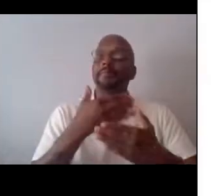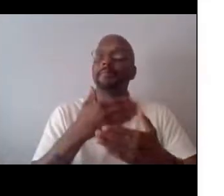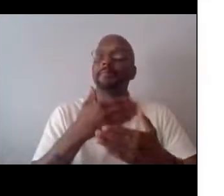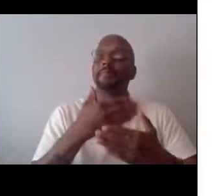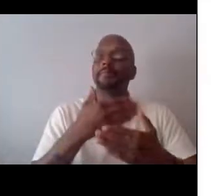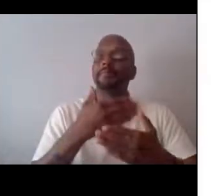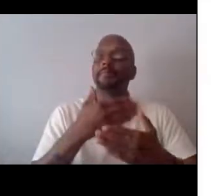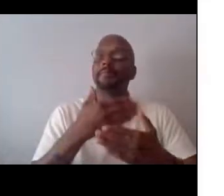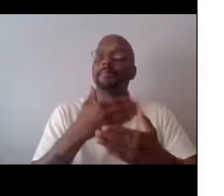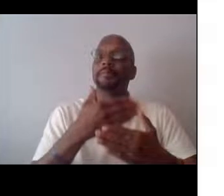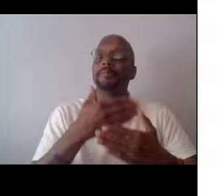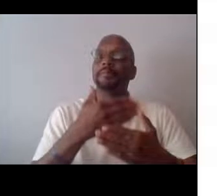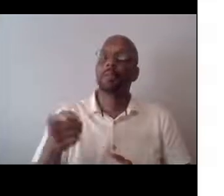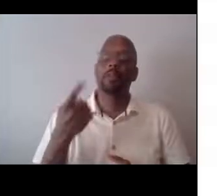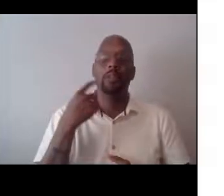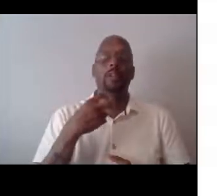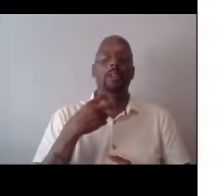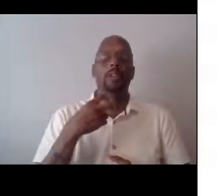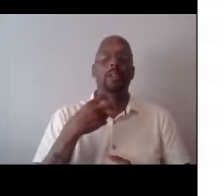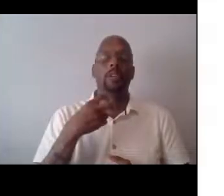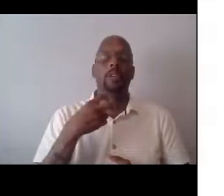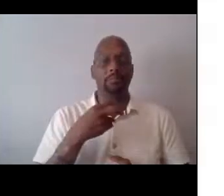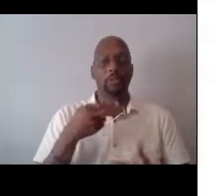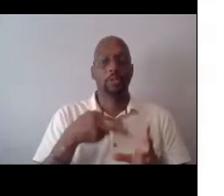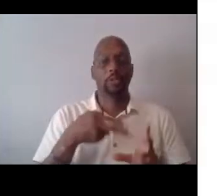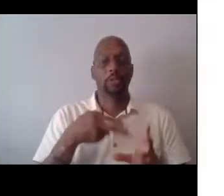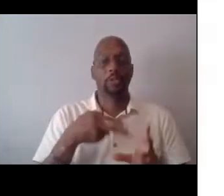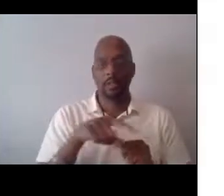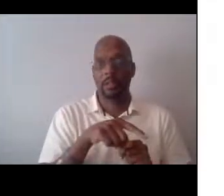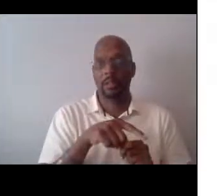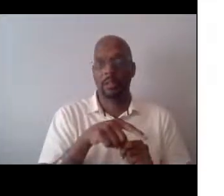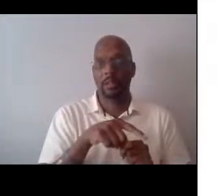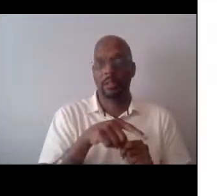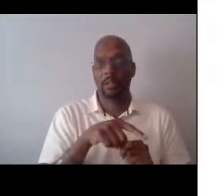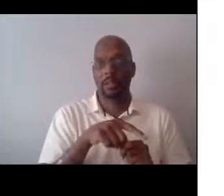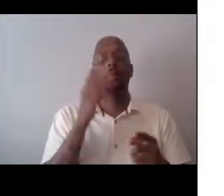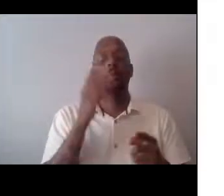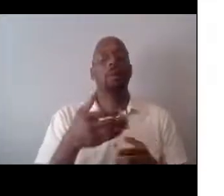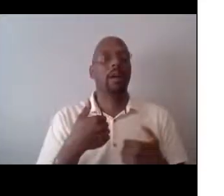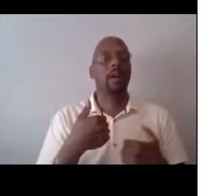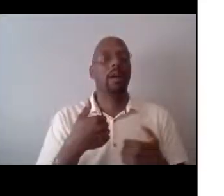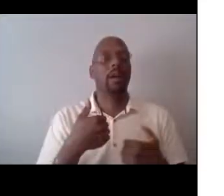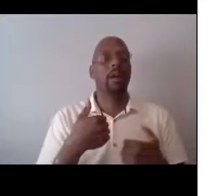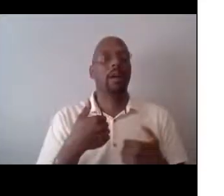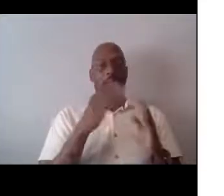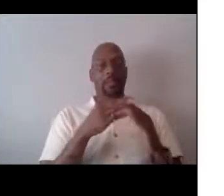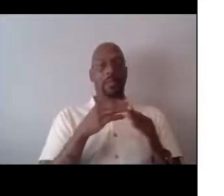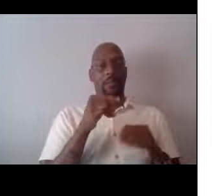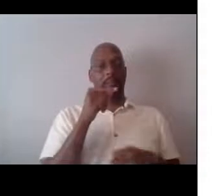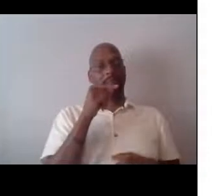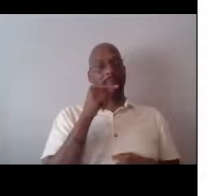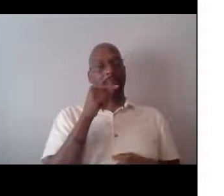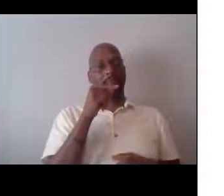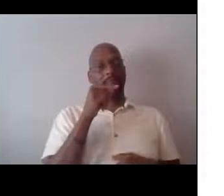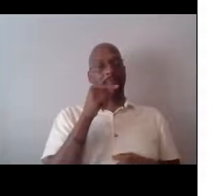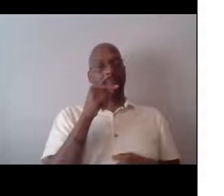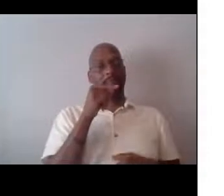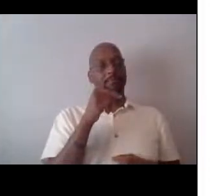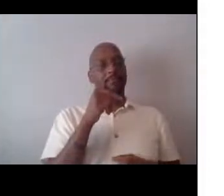this journey. So we will be holding our first meeting of the committee in the upcoming winter of